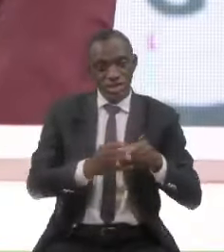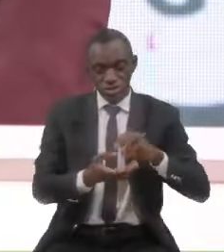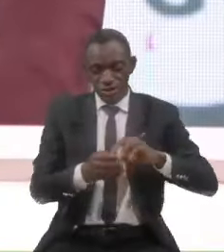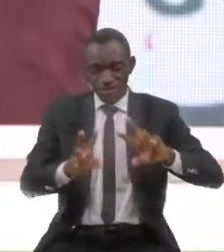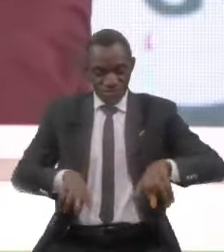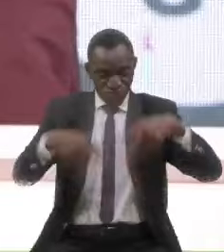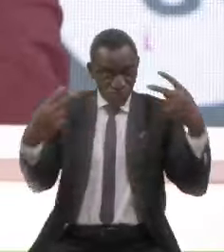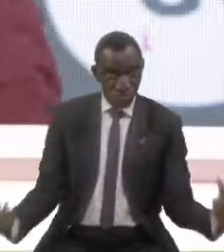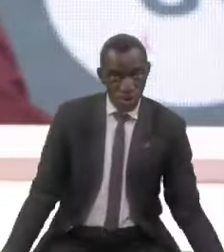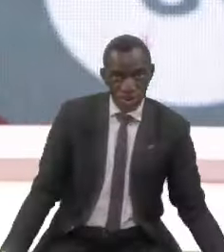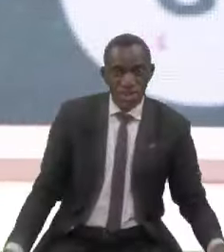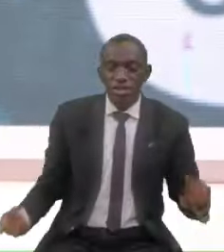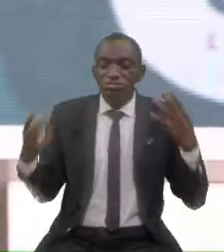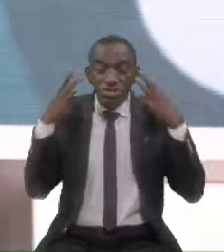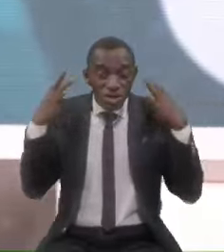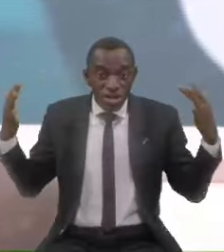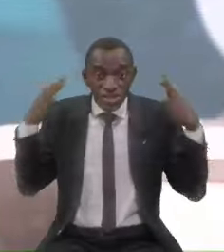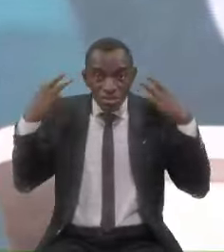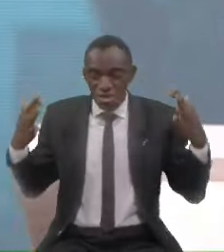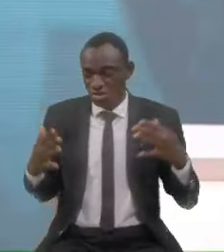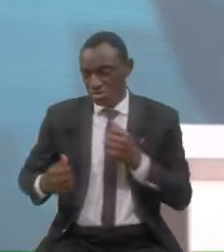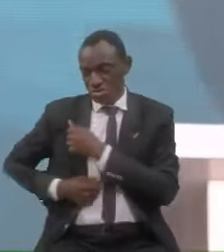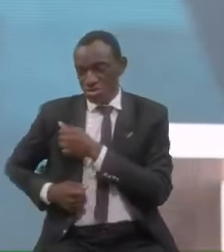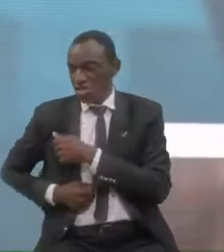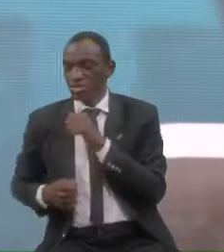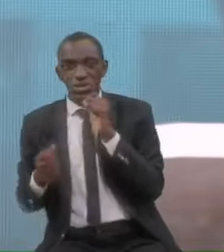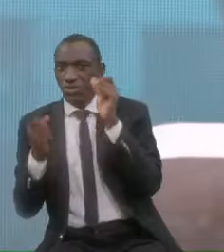they didn't wake up. And they got to